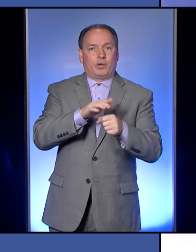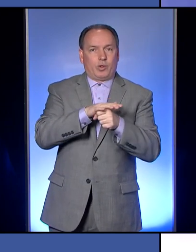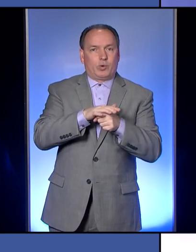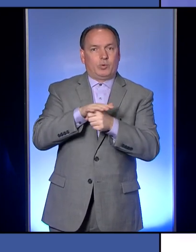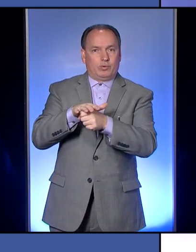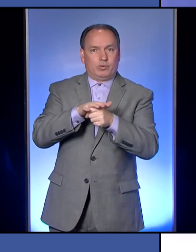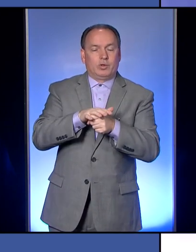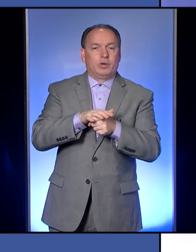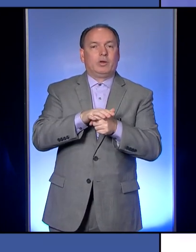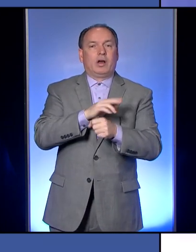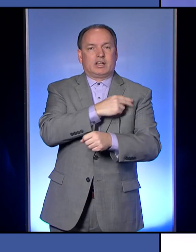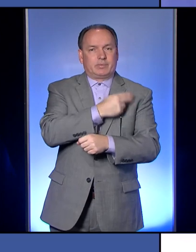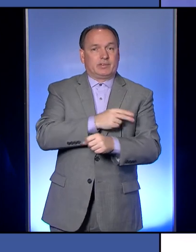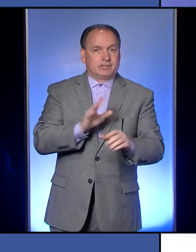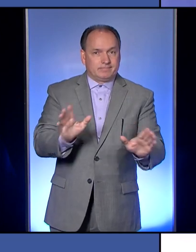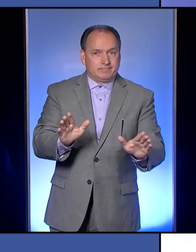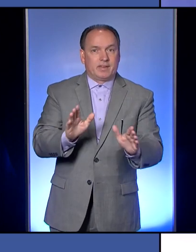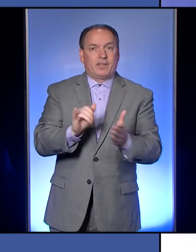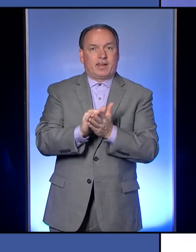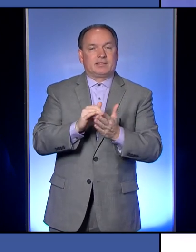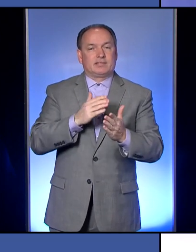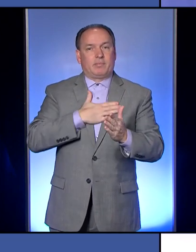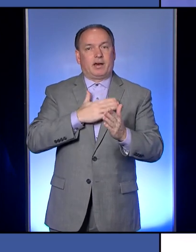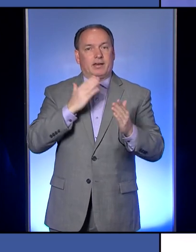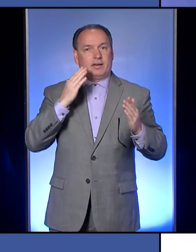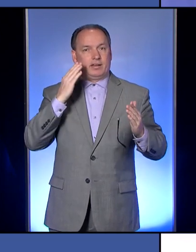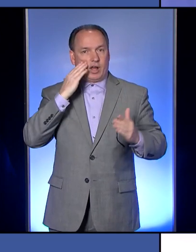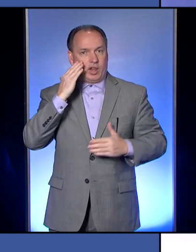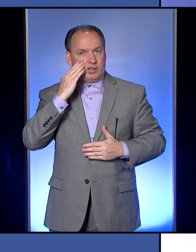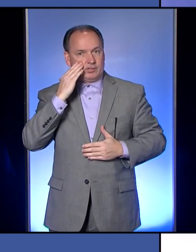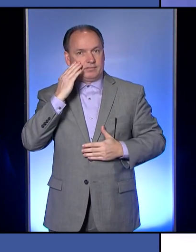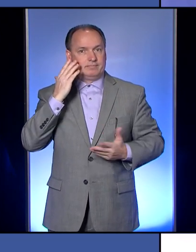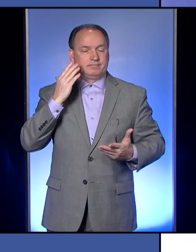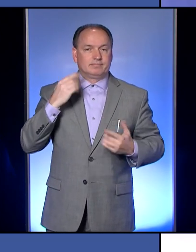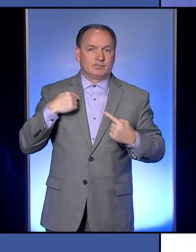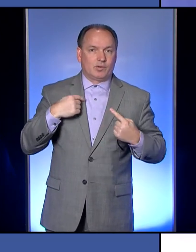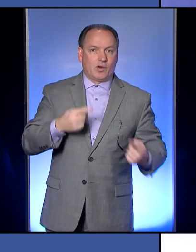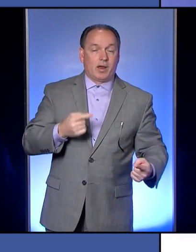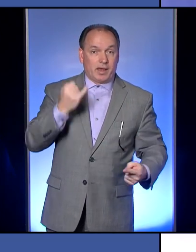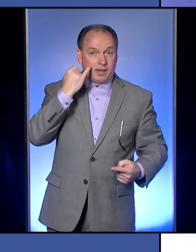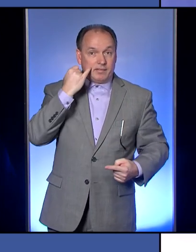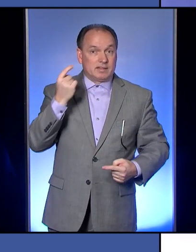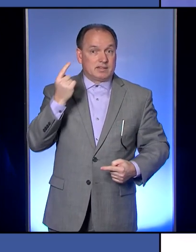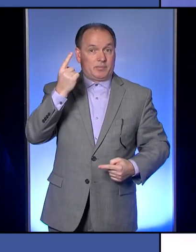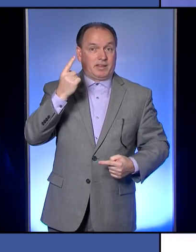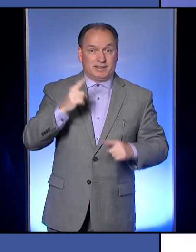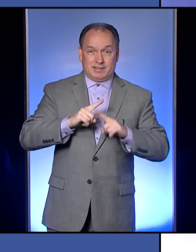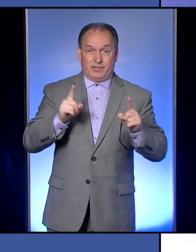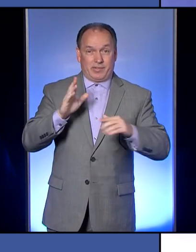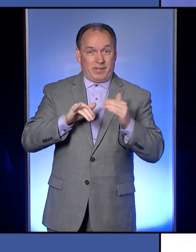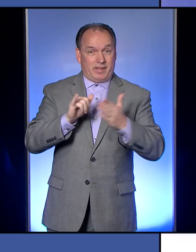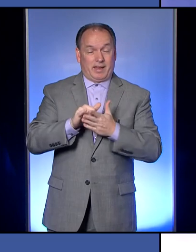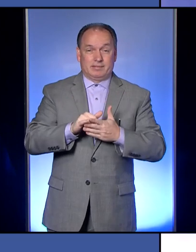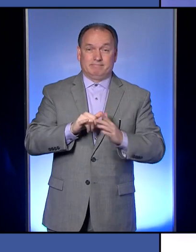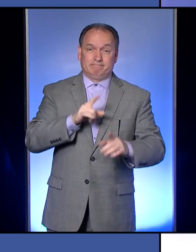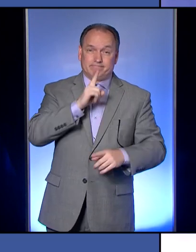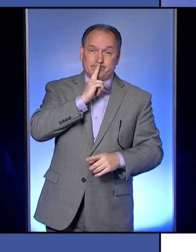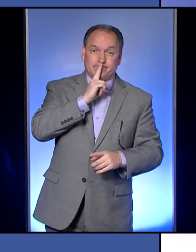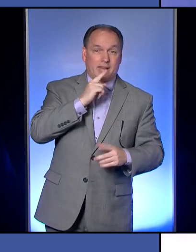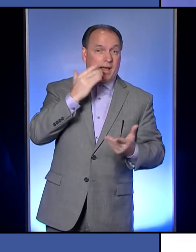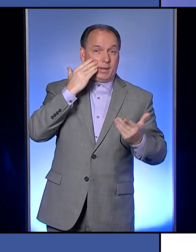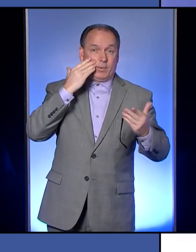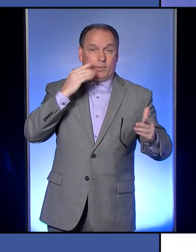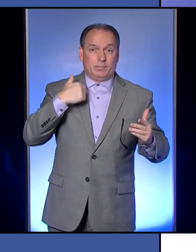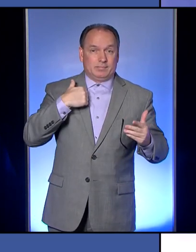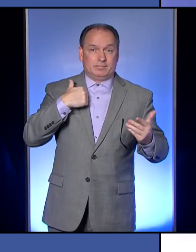any other hospital. So that's what I'm aware of. If there's something else different than that, I am not aware